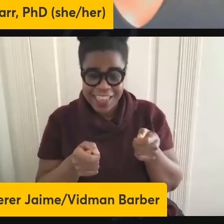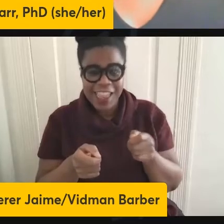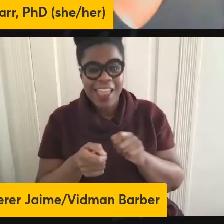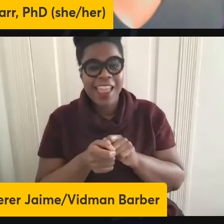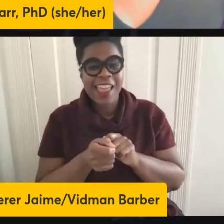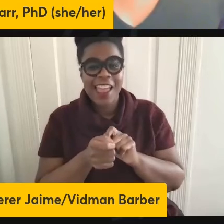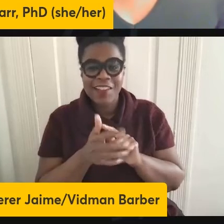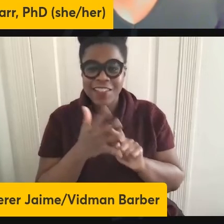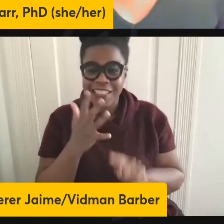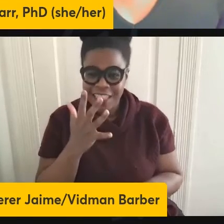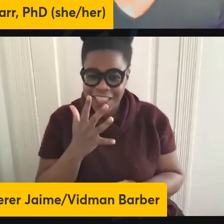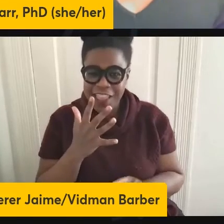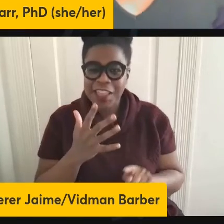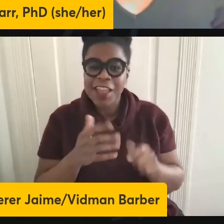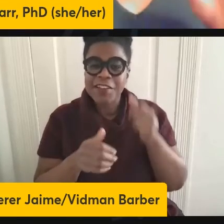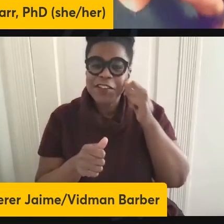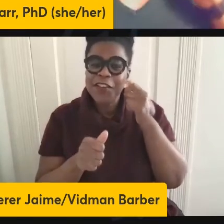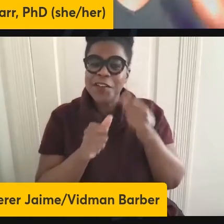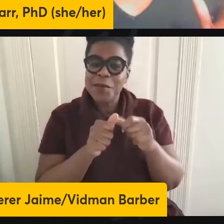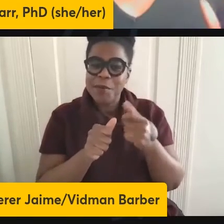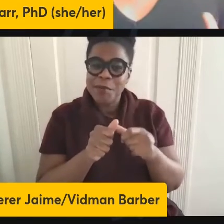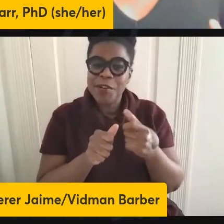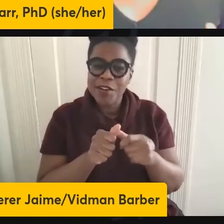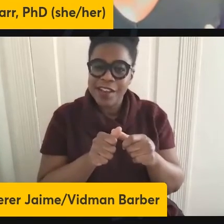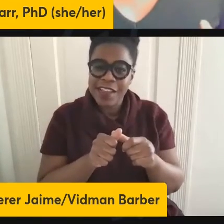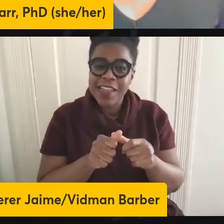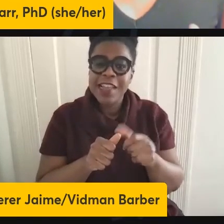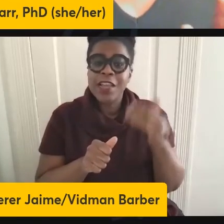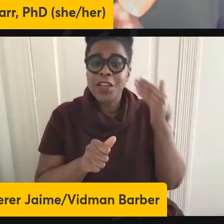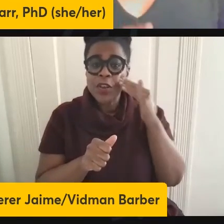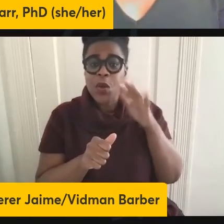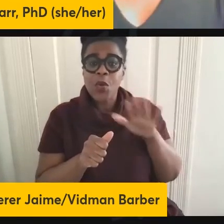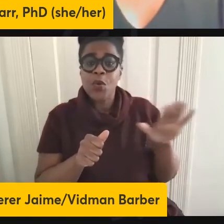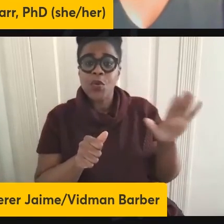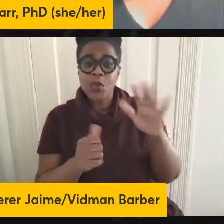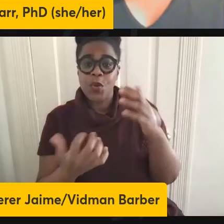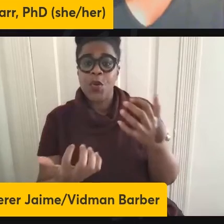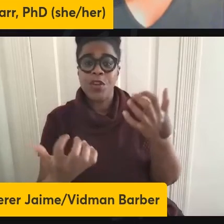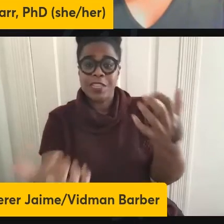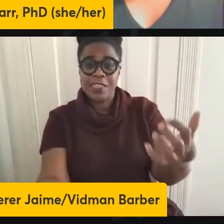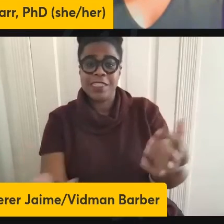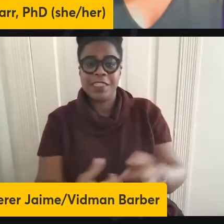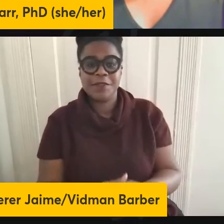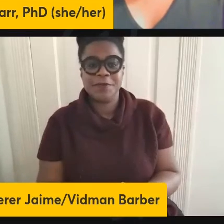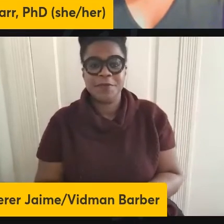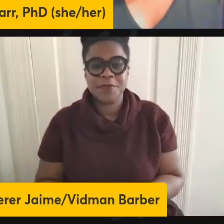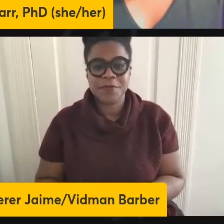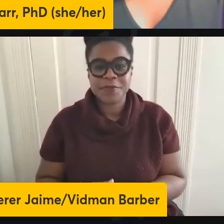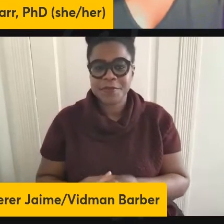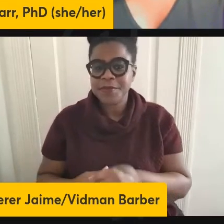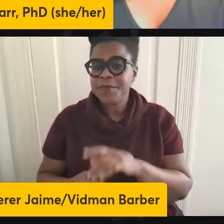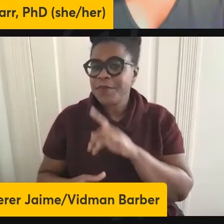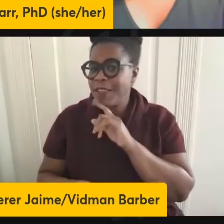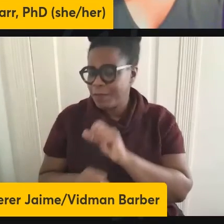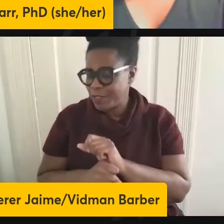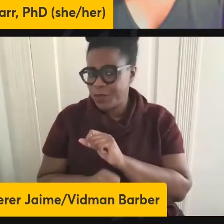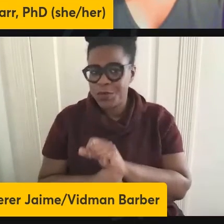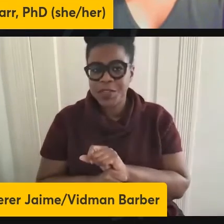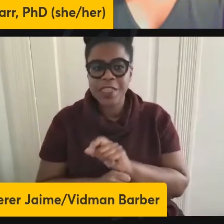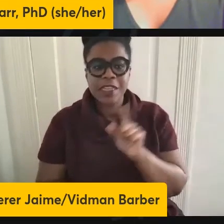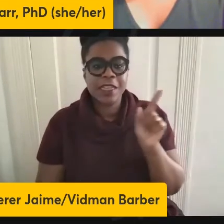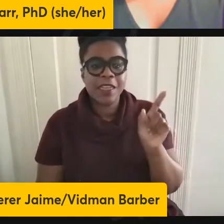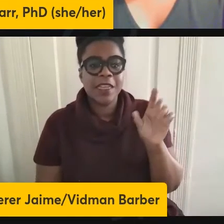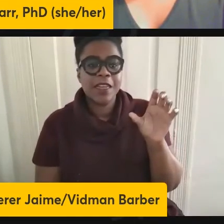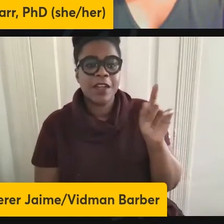think we have to keep in mind that, okay, know your audience, So. Absolutely. Yes, both